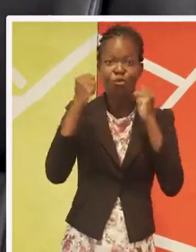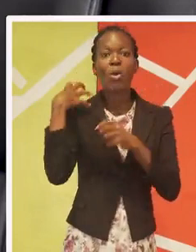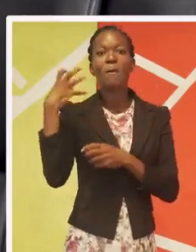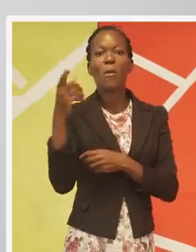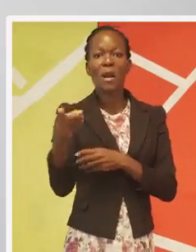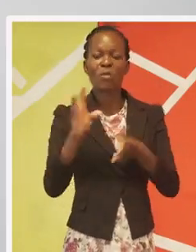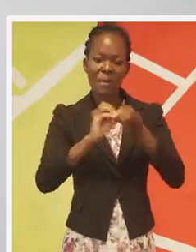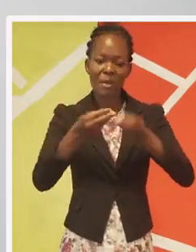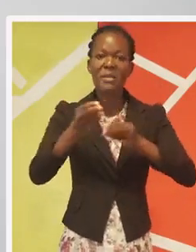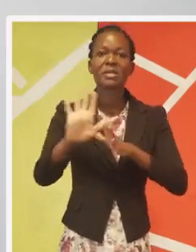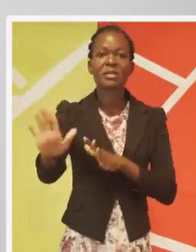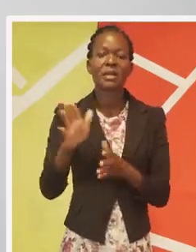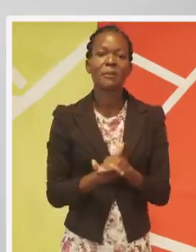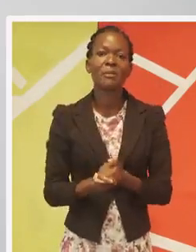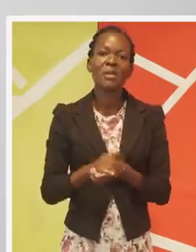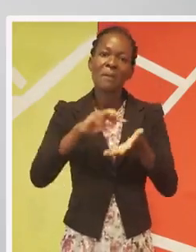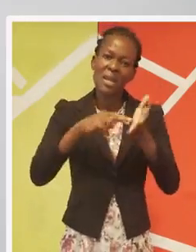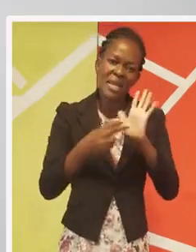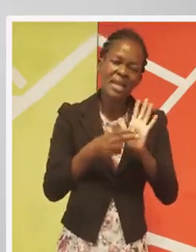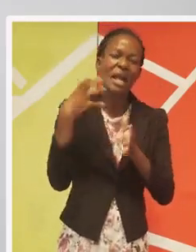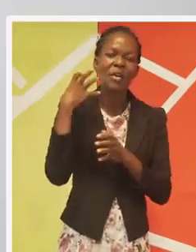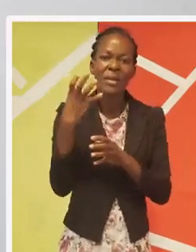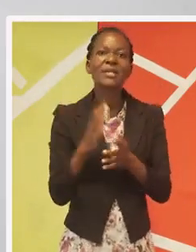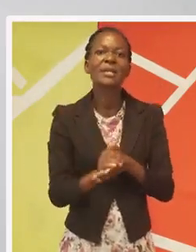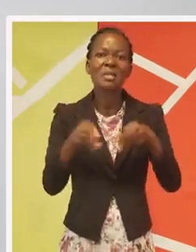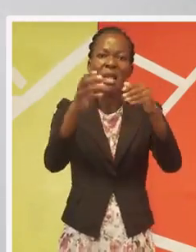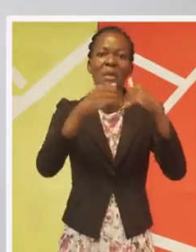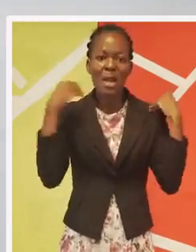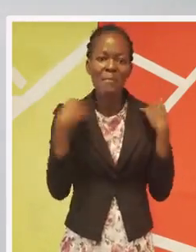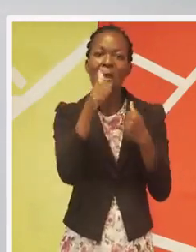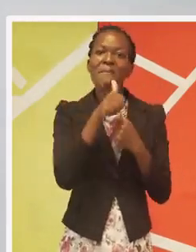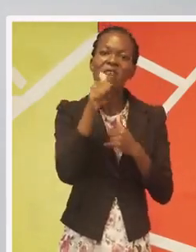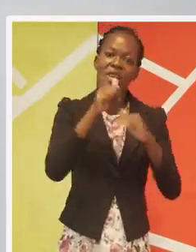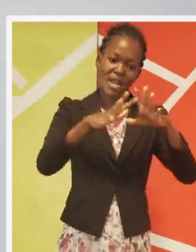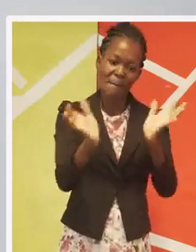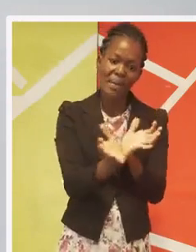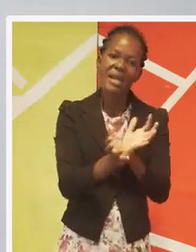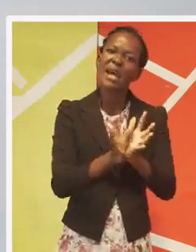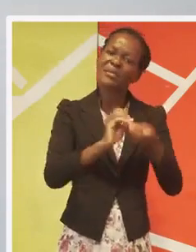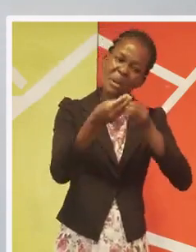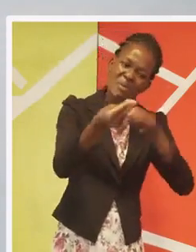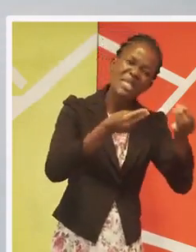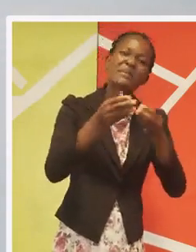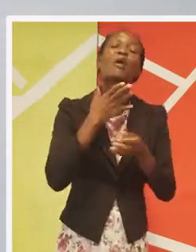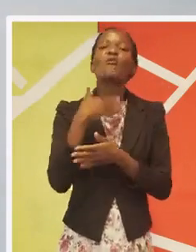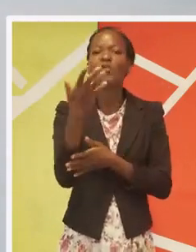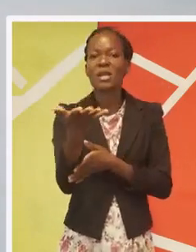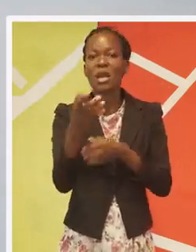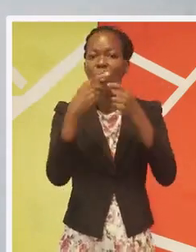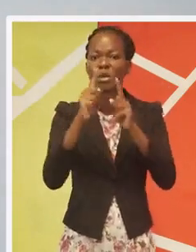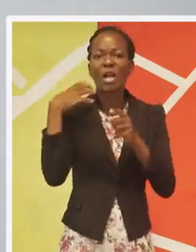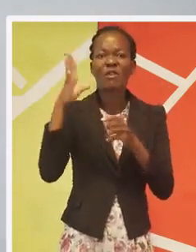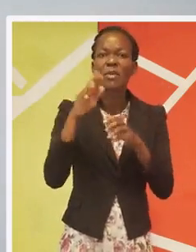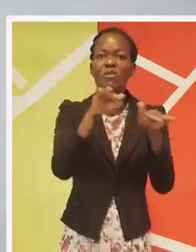an enabling environment for the private sector to strive, and that states should not be responsible for